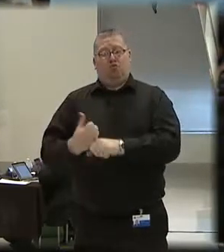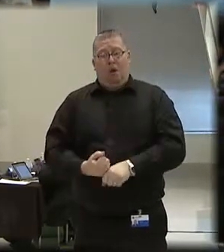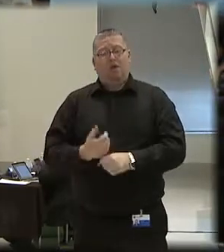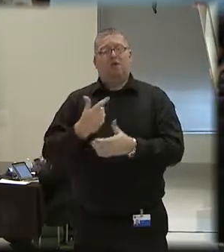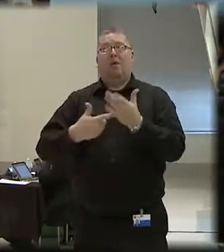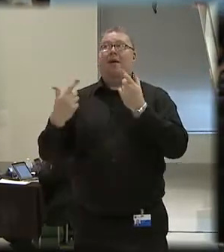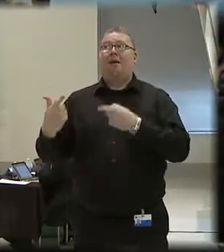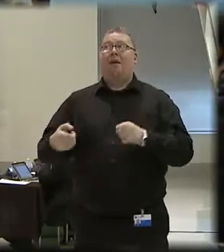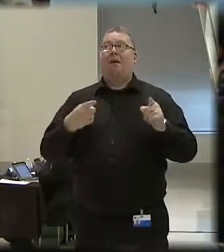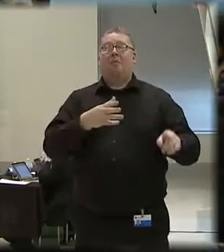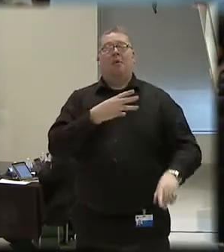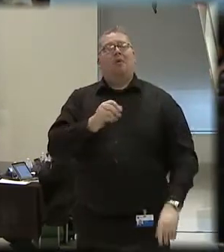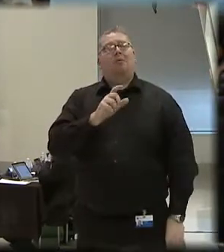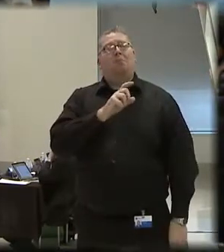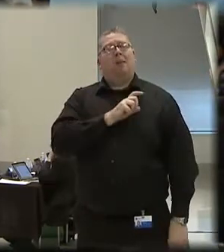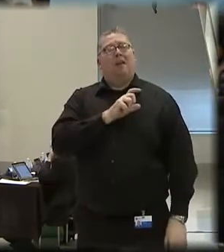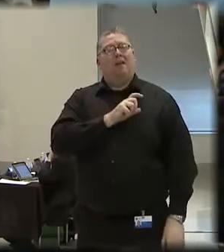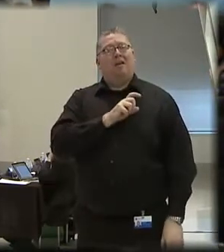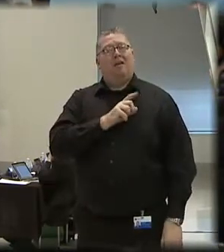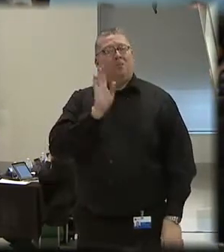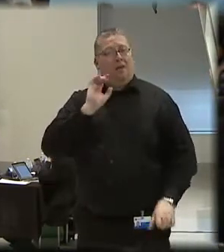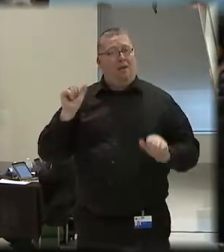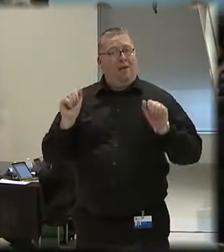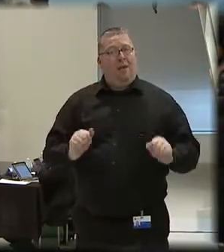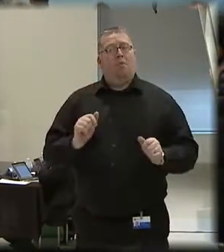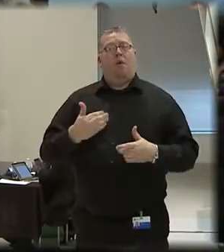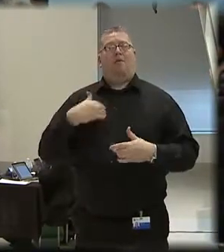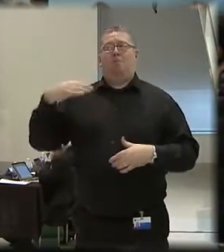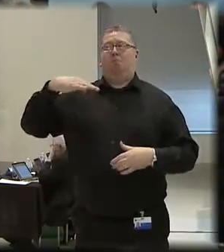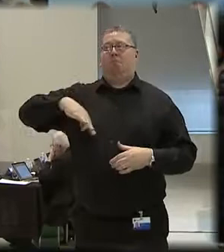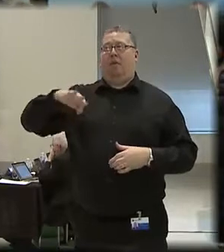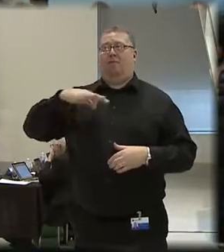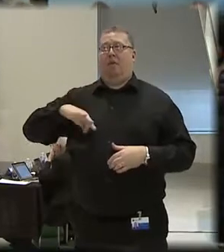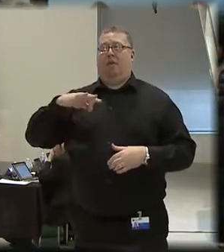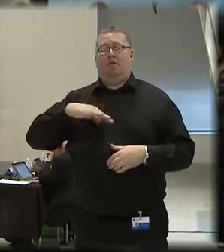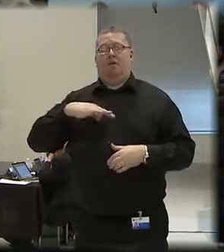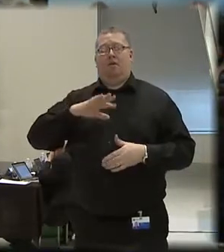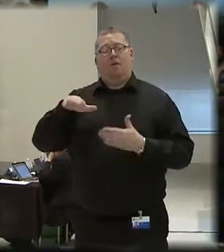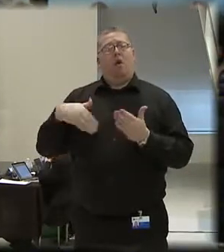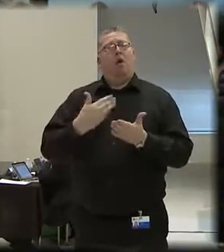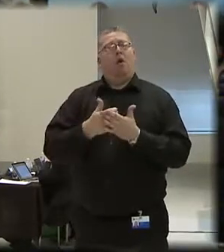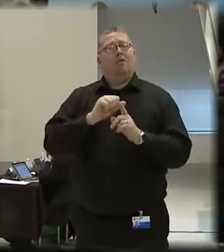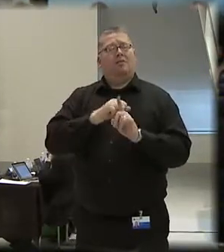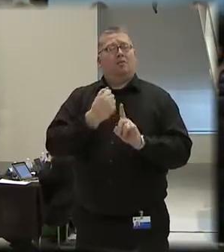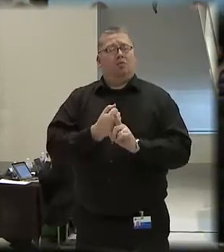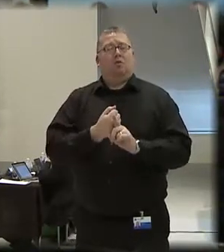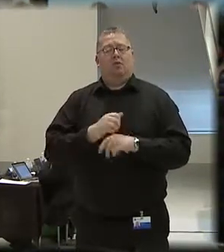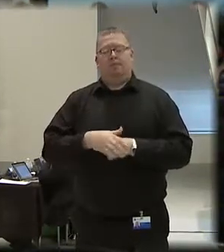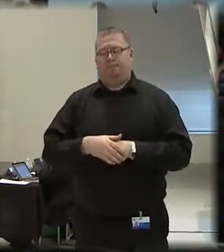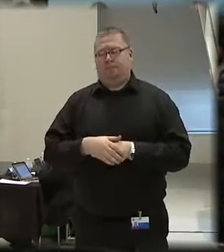and that police will be able to start getting the benefit of the doubt in these situations from the community as well.